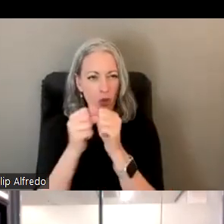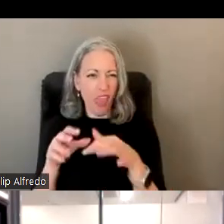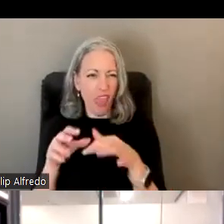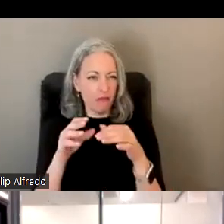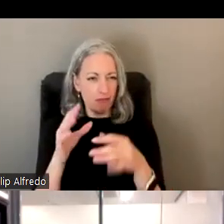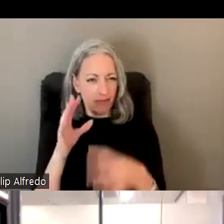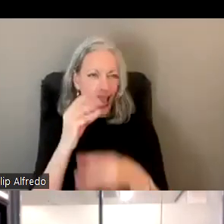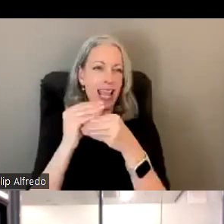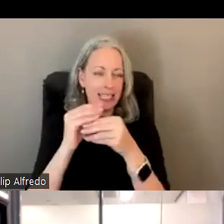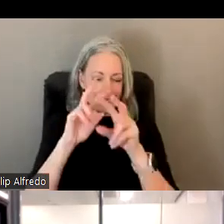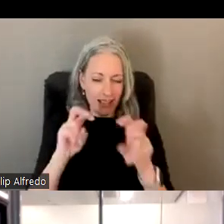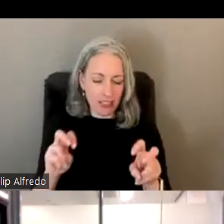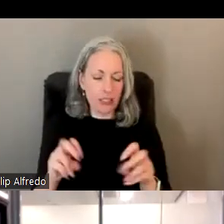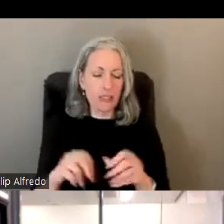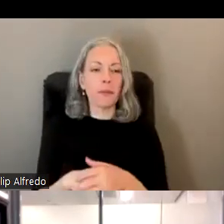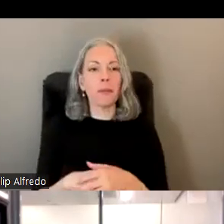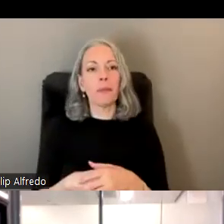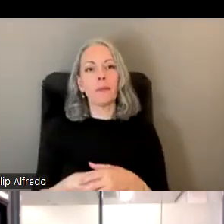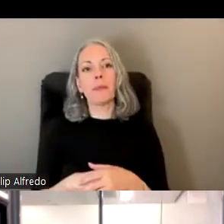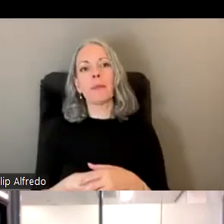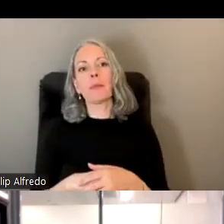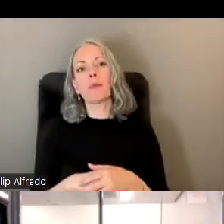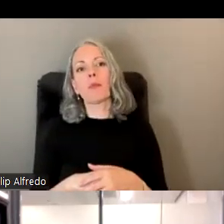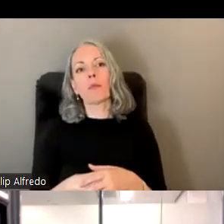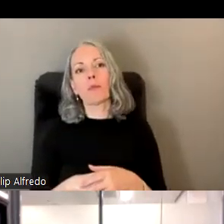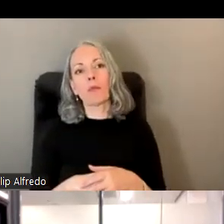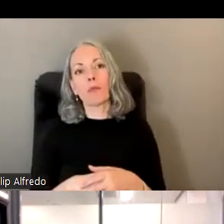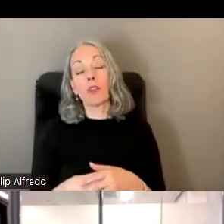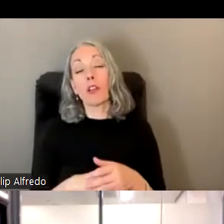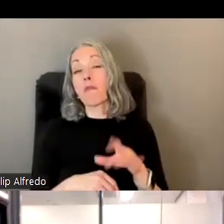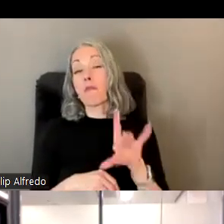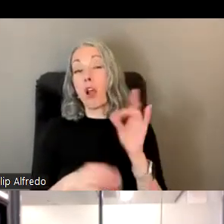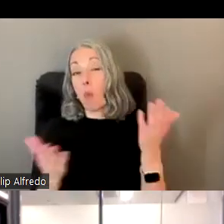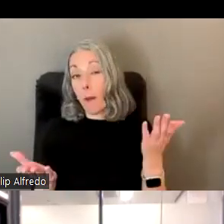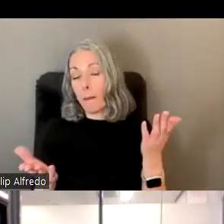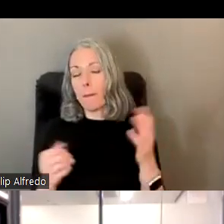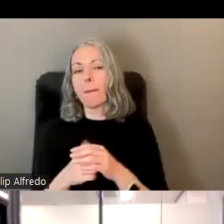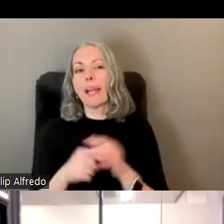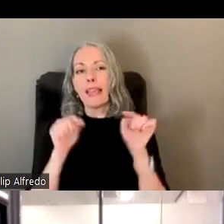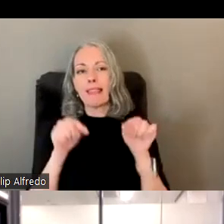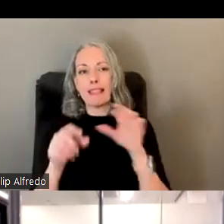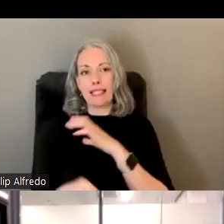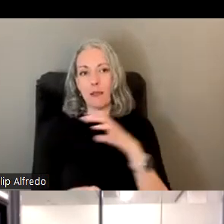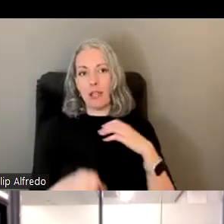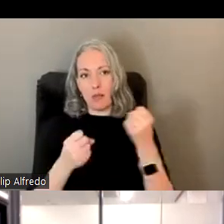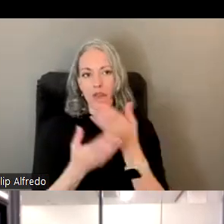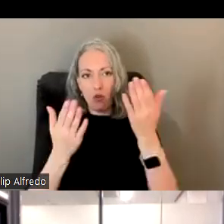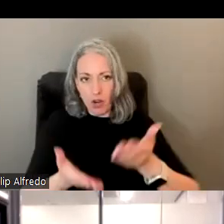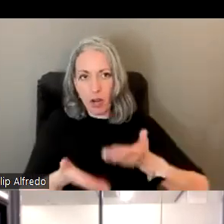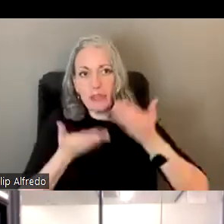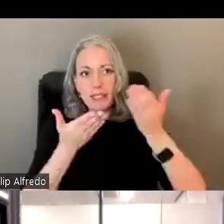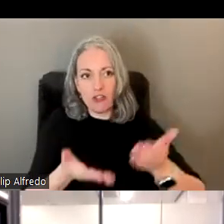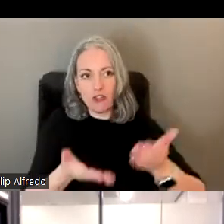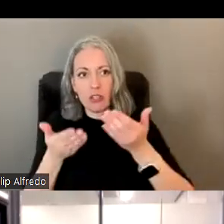thing now. And what we'll find is, so this committee is providing recommendations. There are